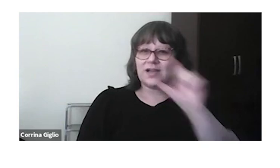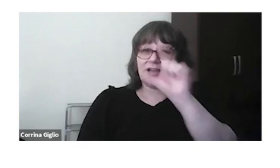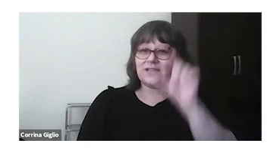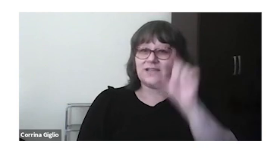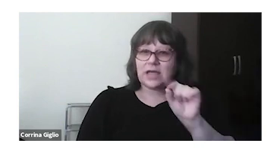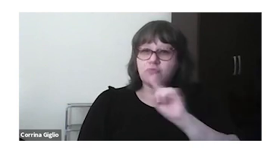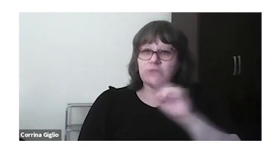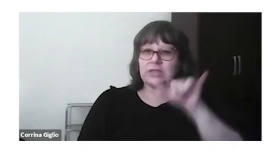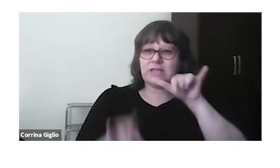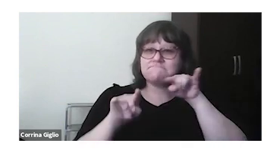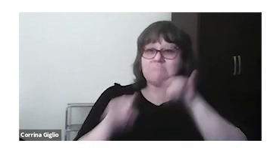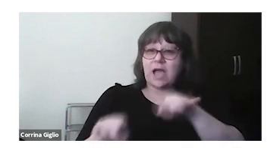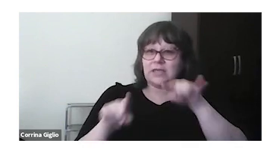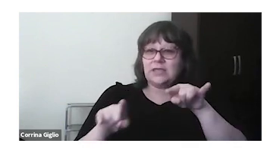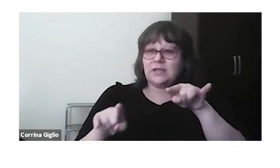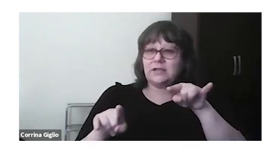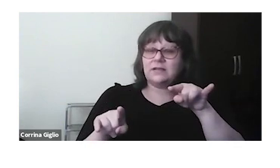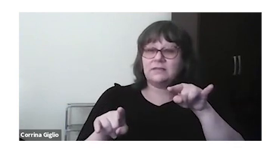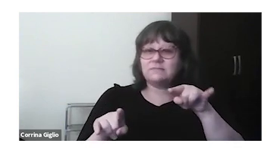styling.